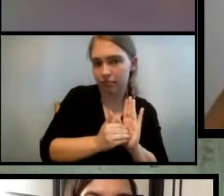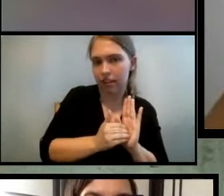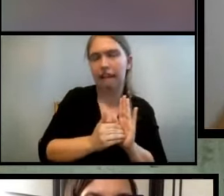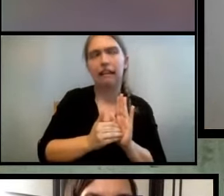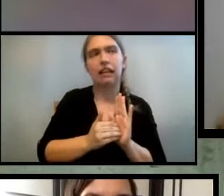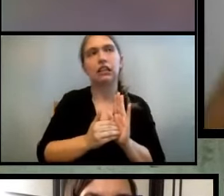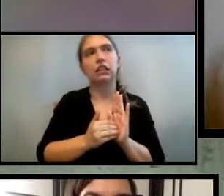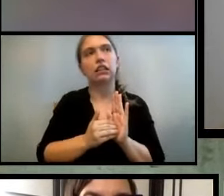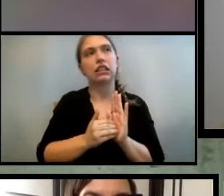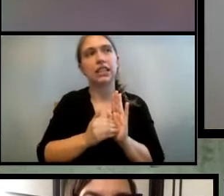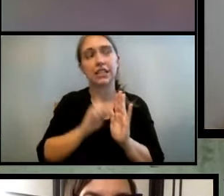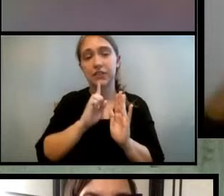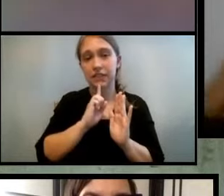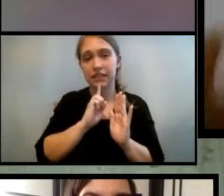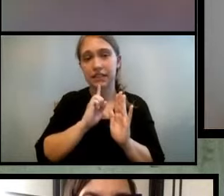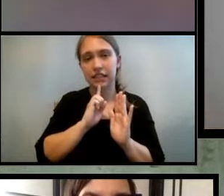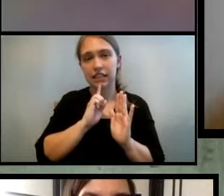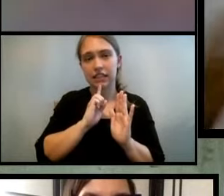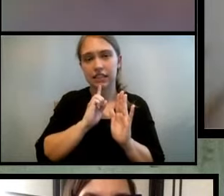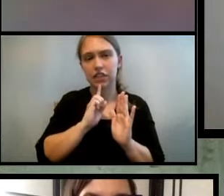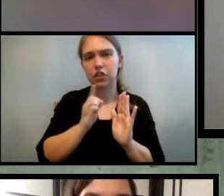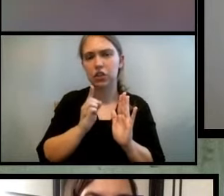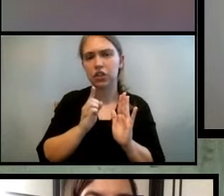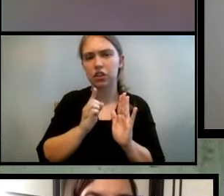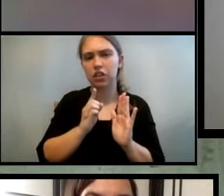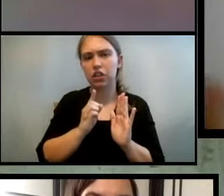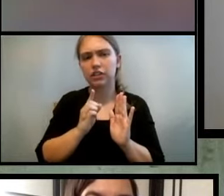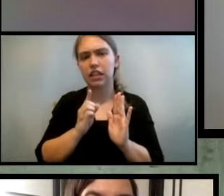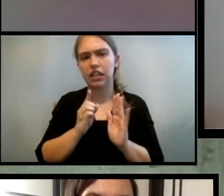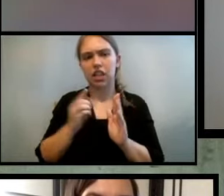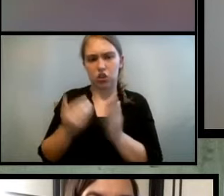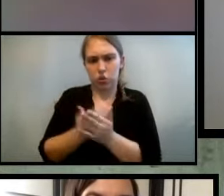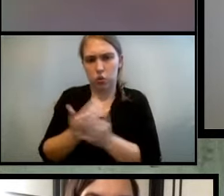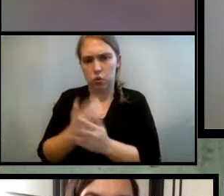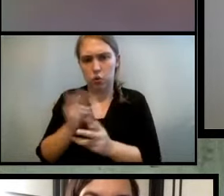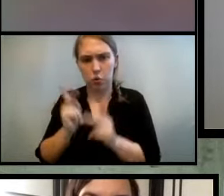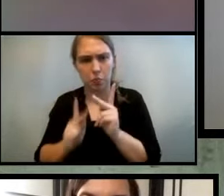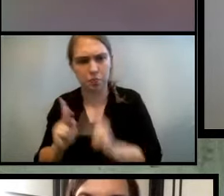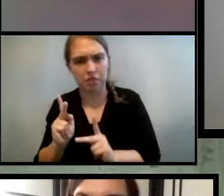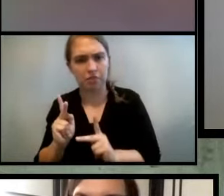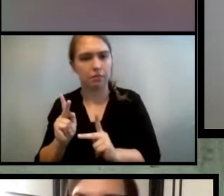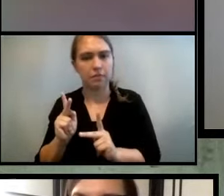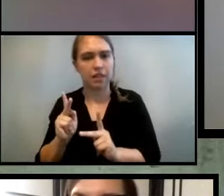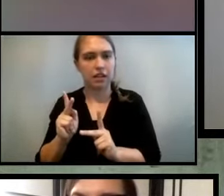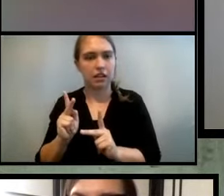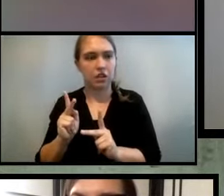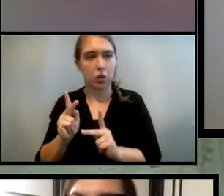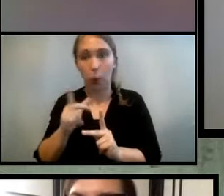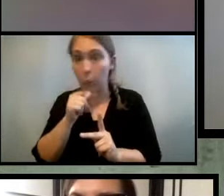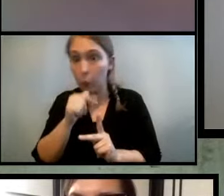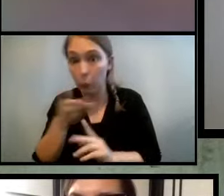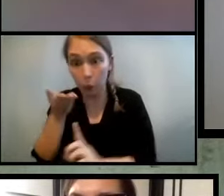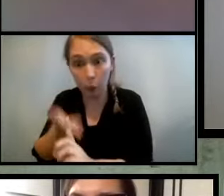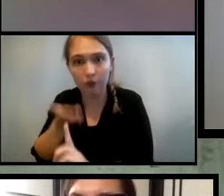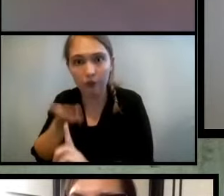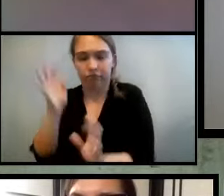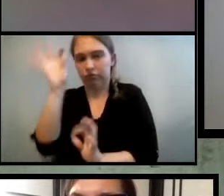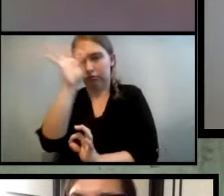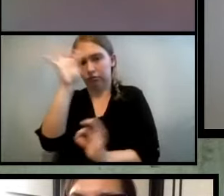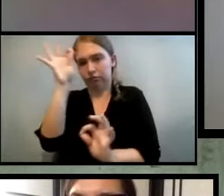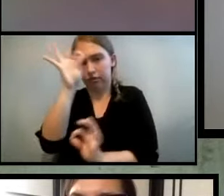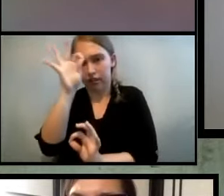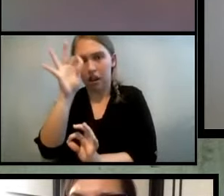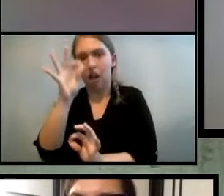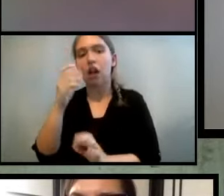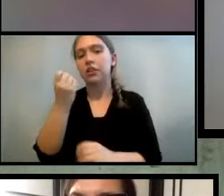it's recurated. Like, you know, oh, who are the people doing this? We don't know. But the truth is there are quite a number of people